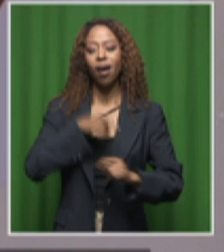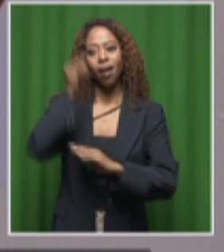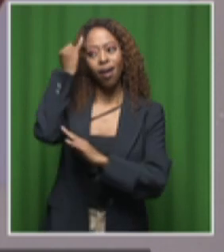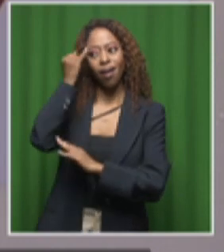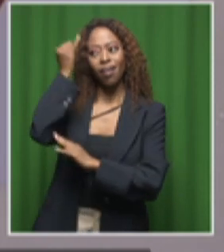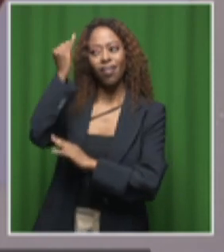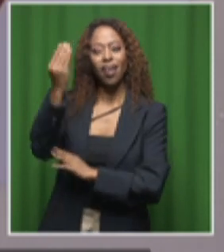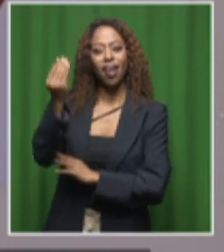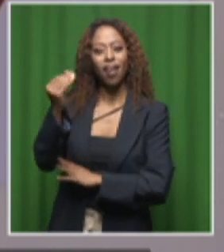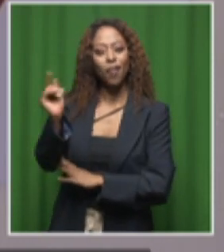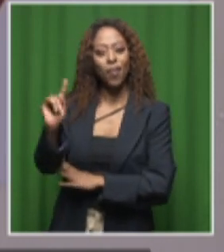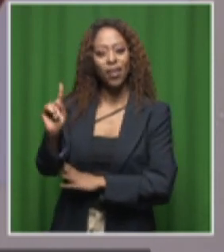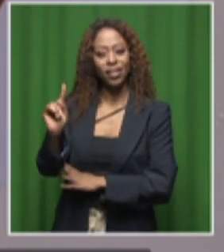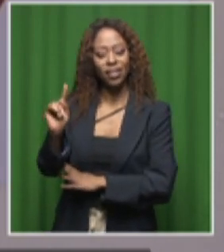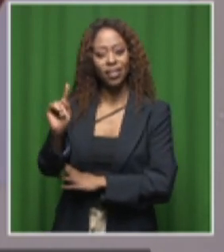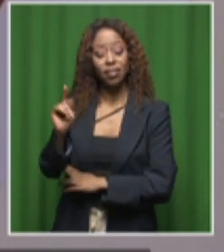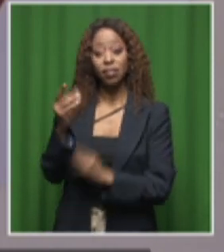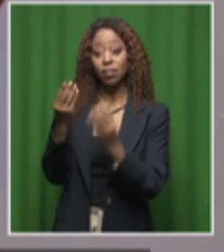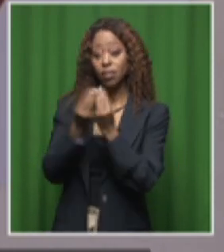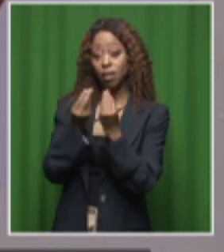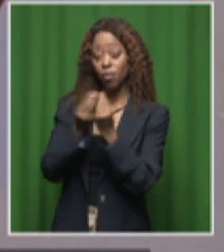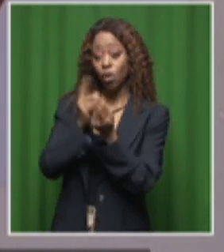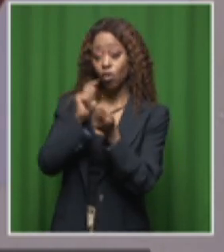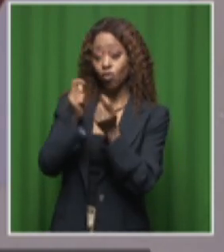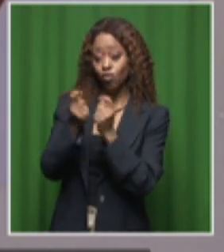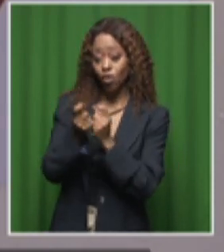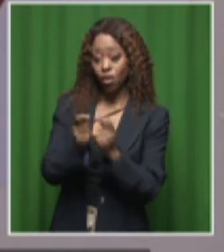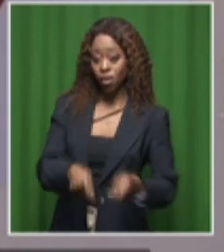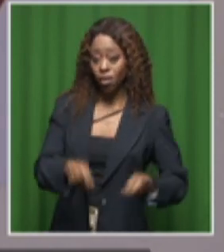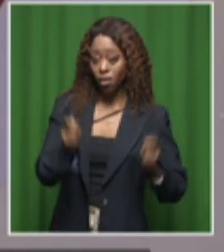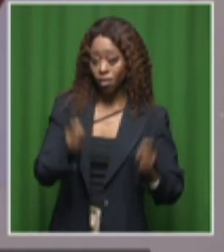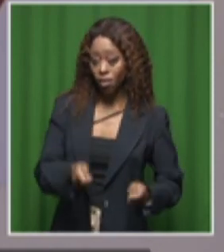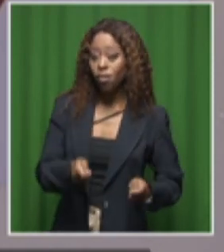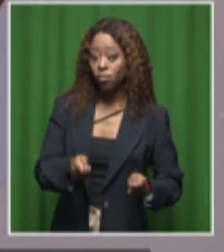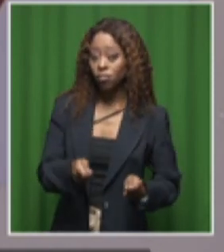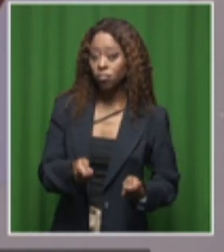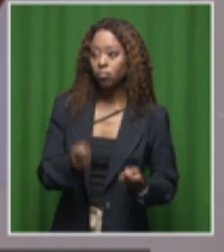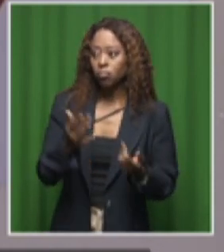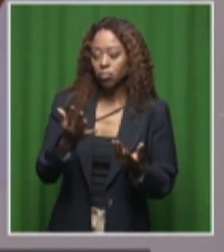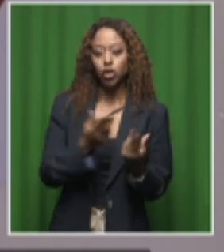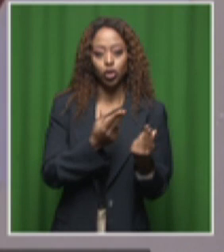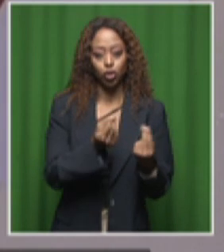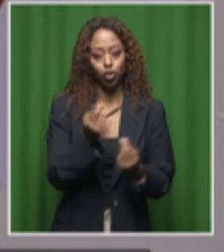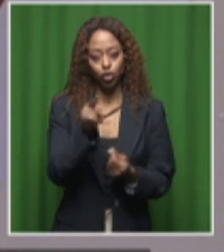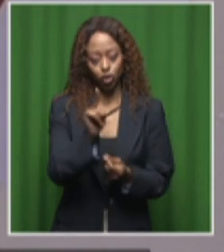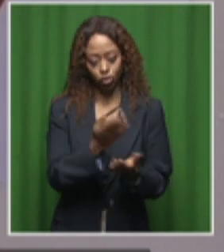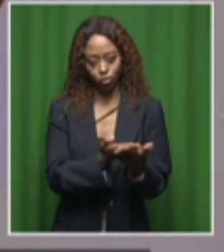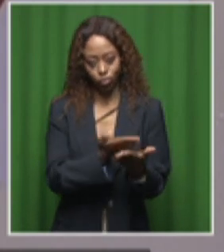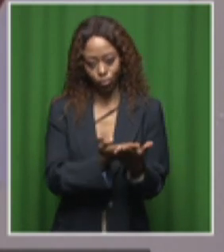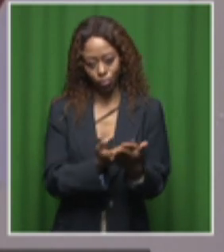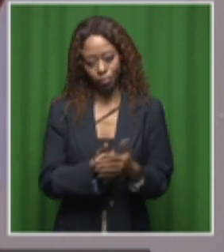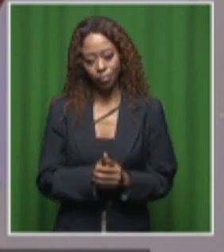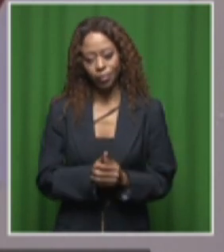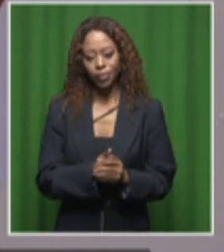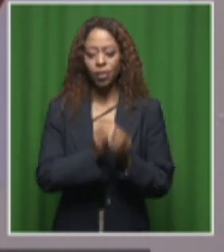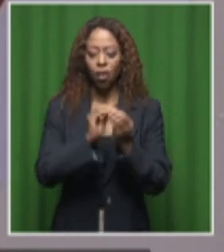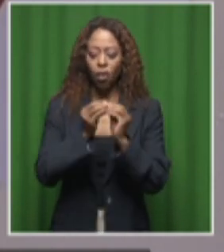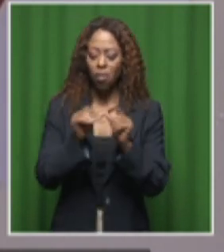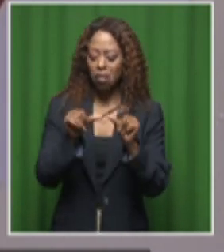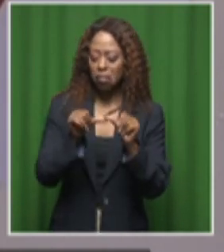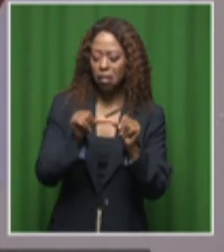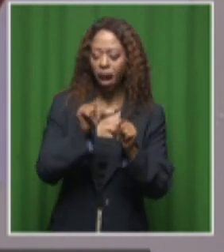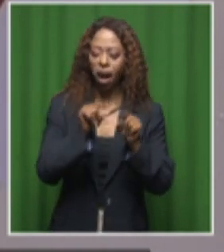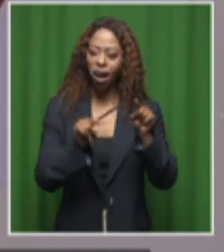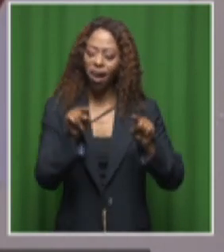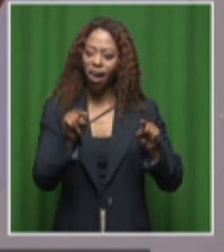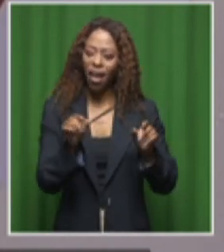have in your mind. If you have something that you want to turn into a rug, into a carpet, I can do that for you. We make all sizes, from